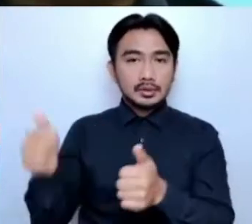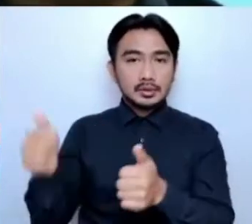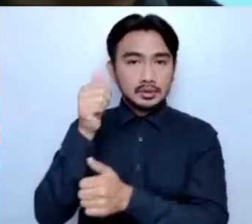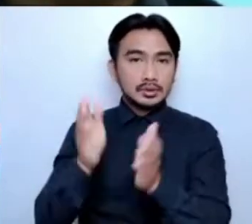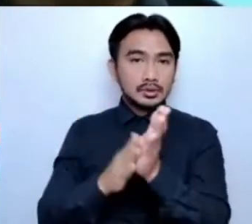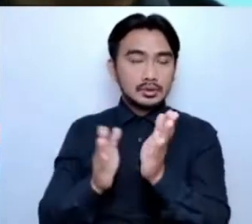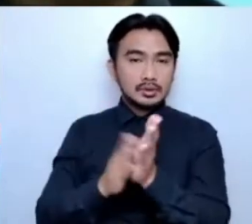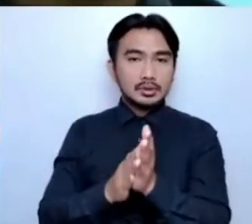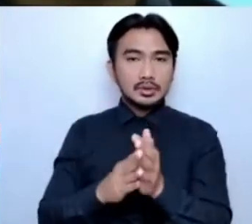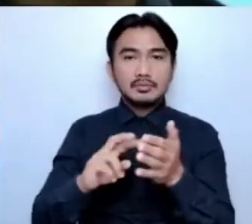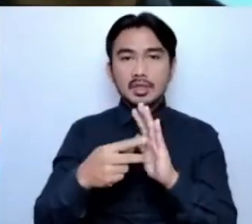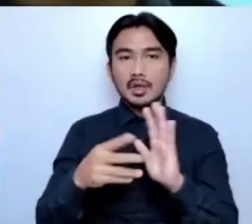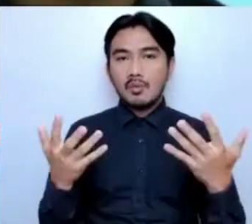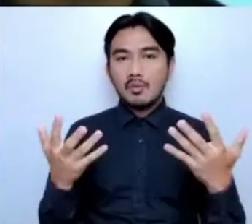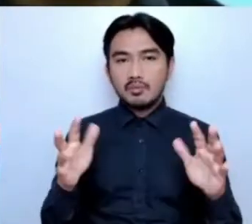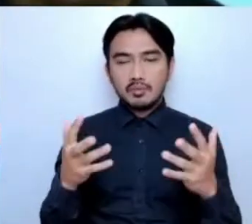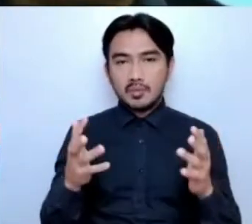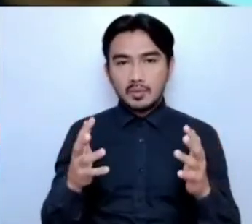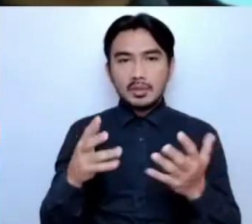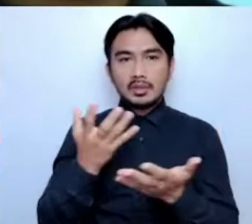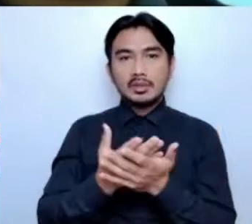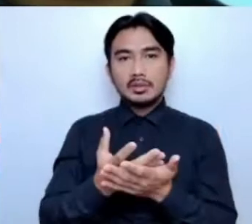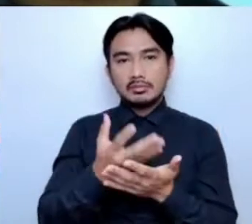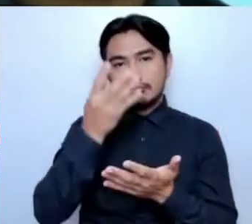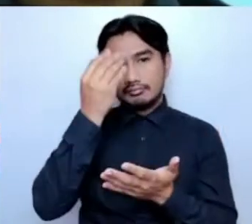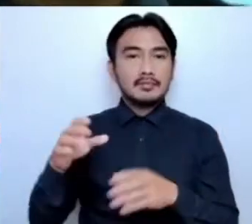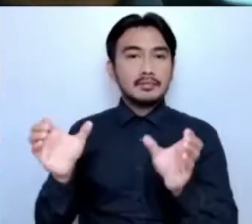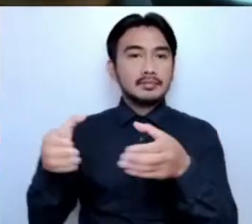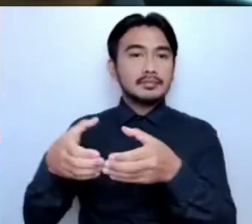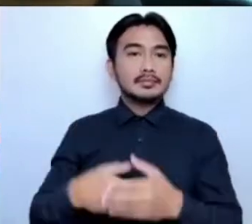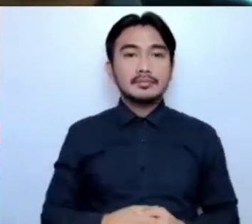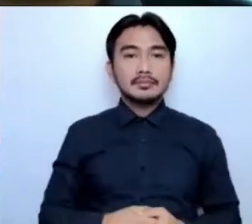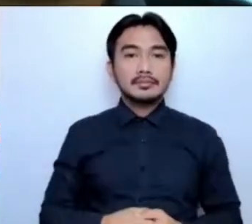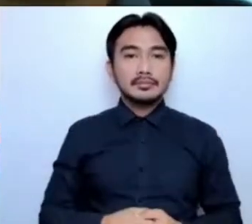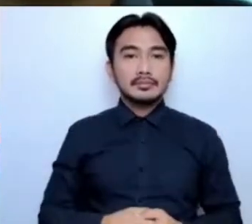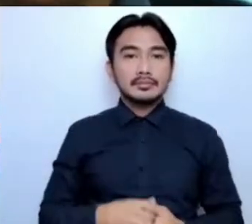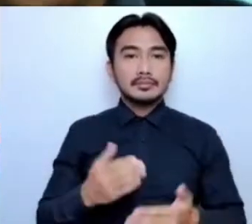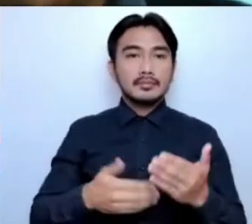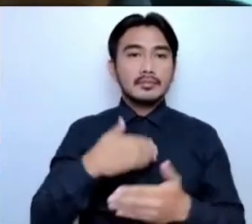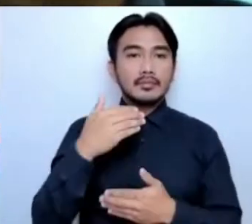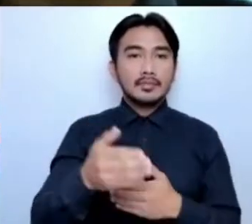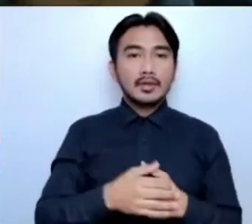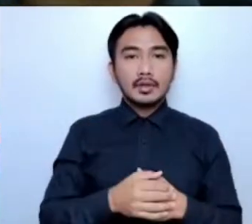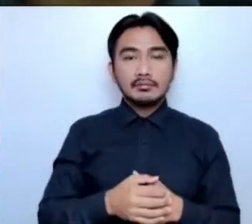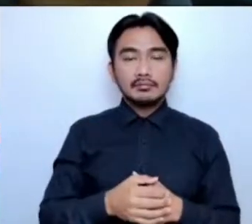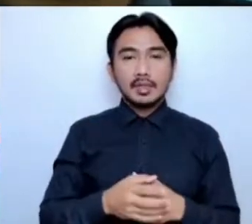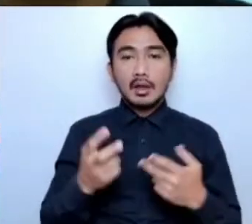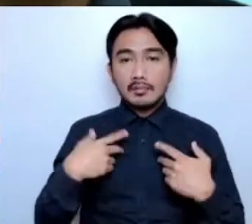identified learners from indigenous groups. Just a quick reminder on all